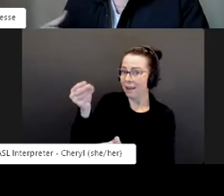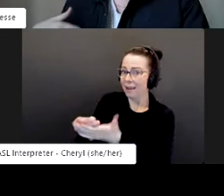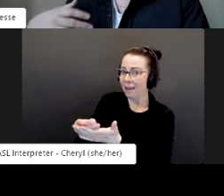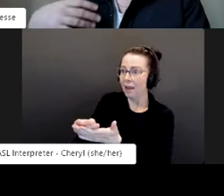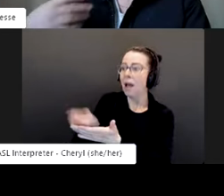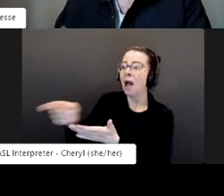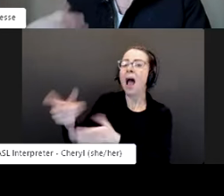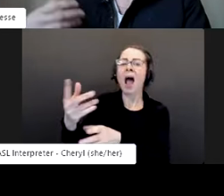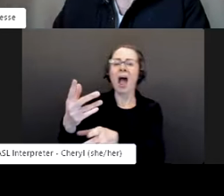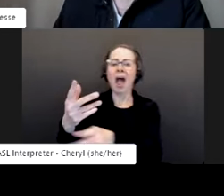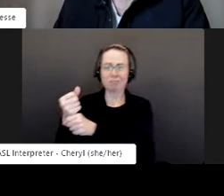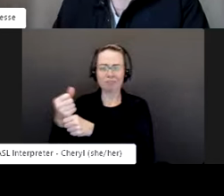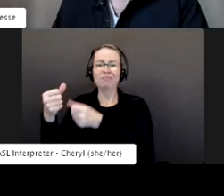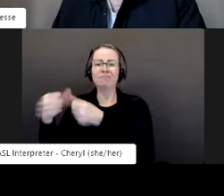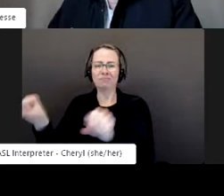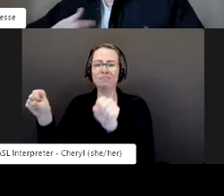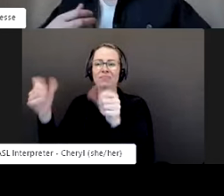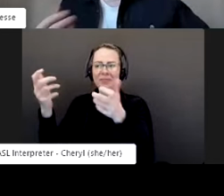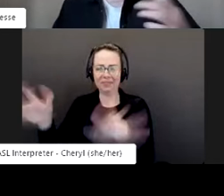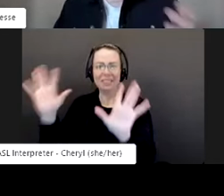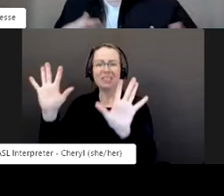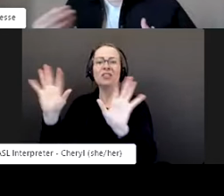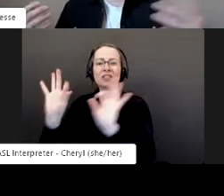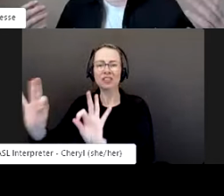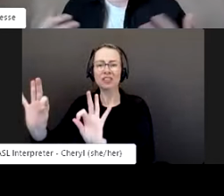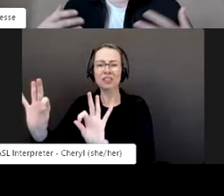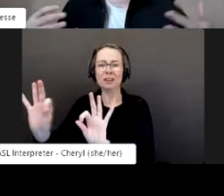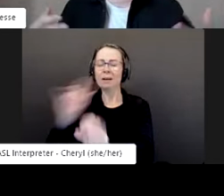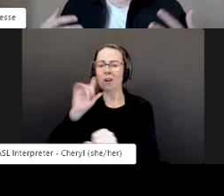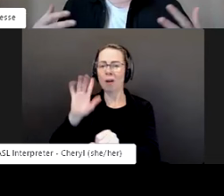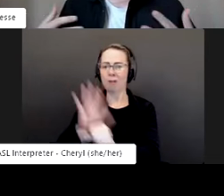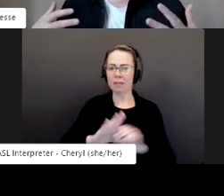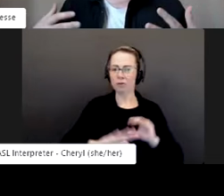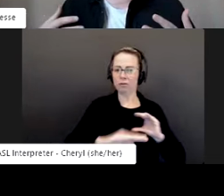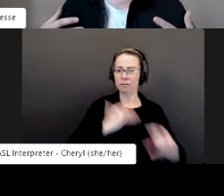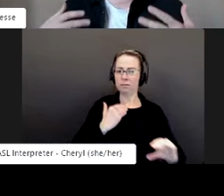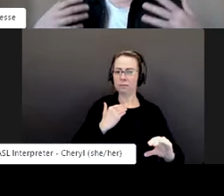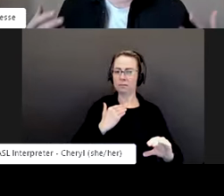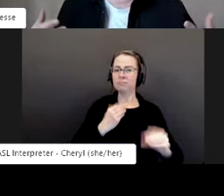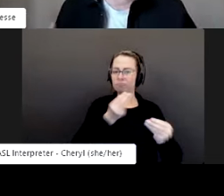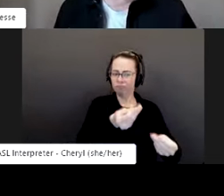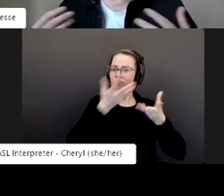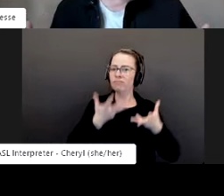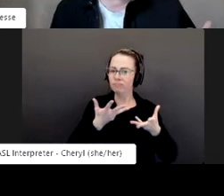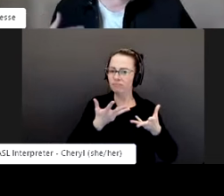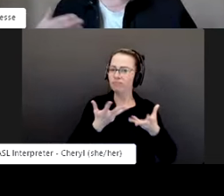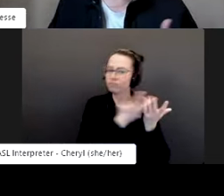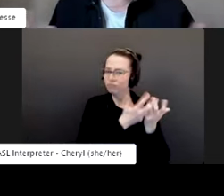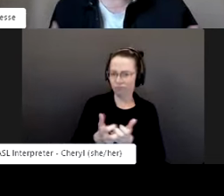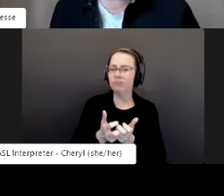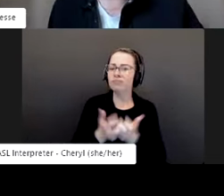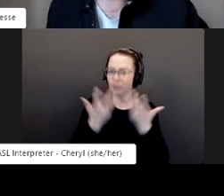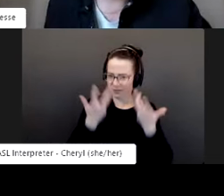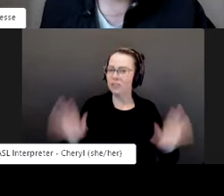person deposits their money. So they need to have that to sort of verify that the transaction was completed on the